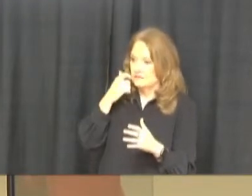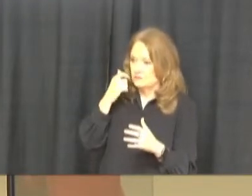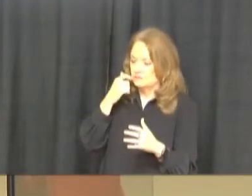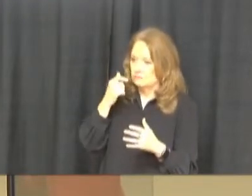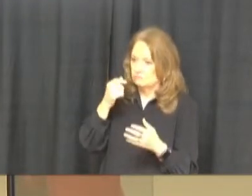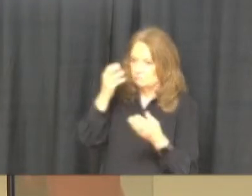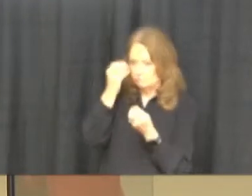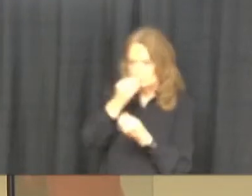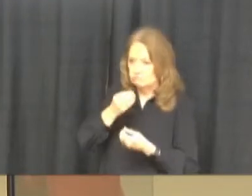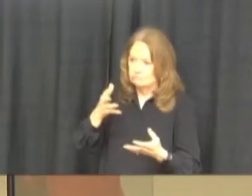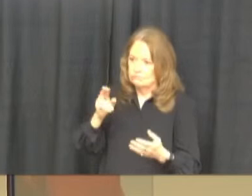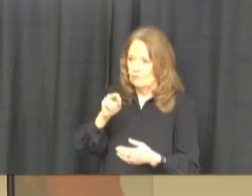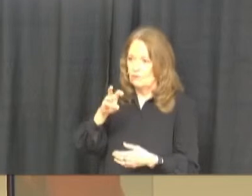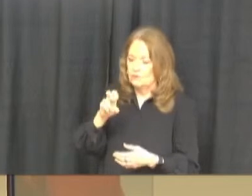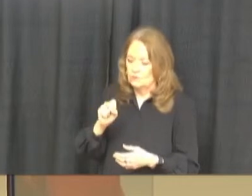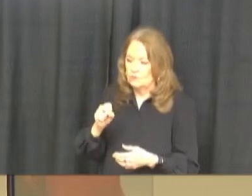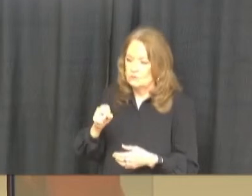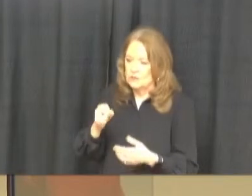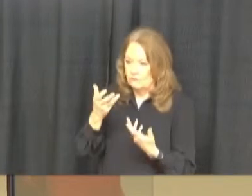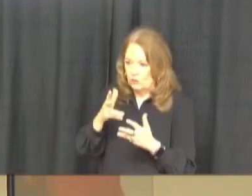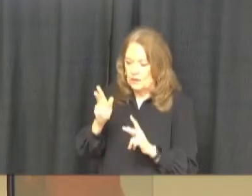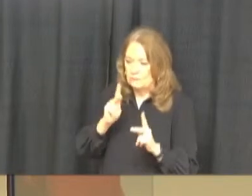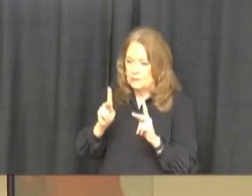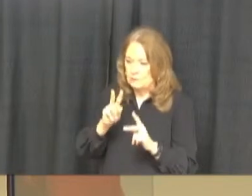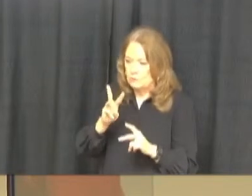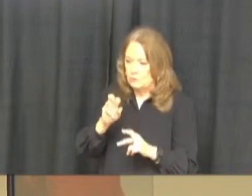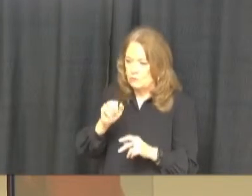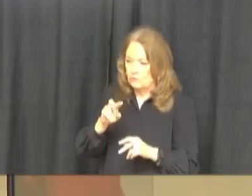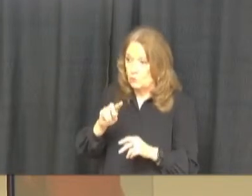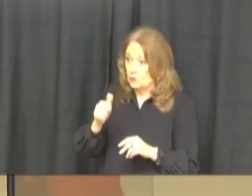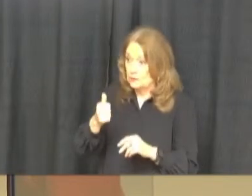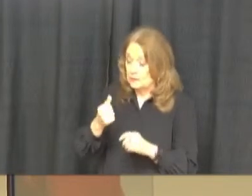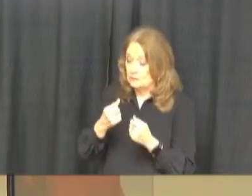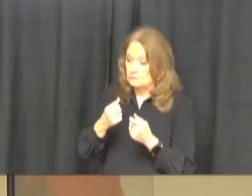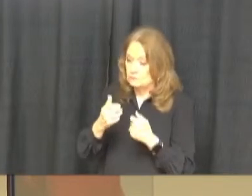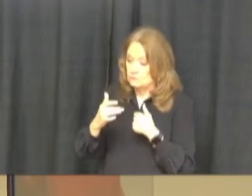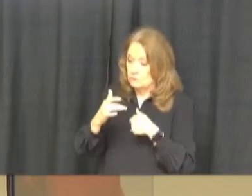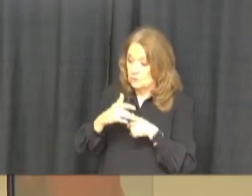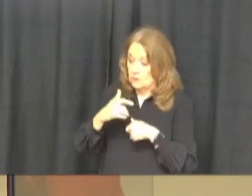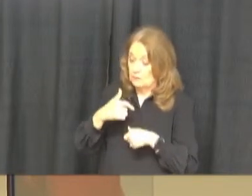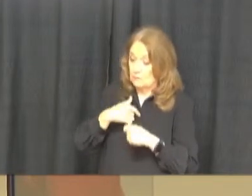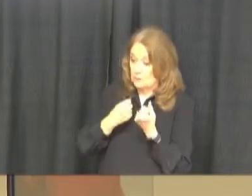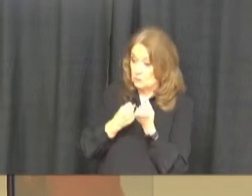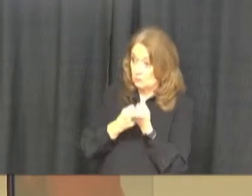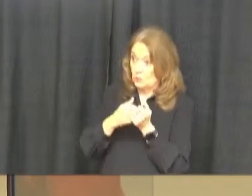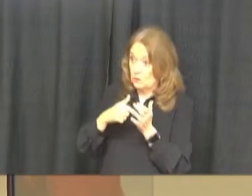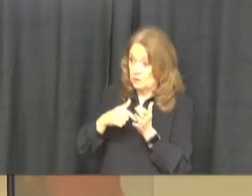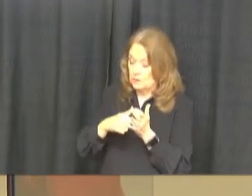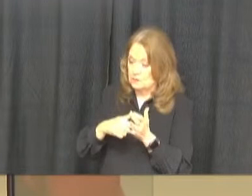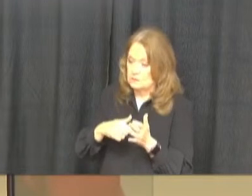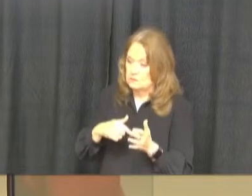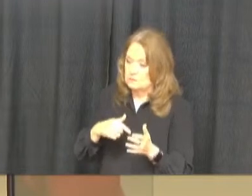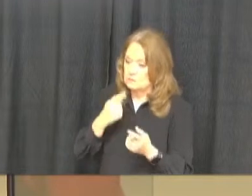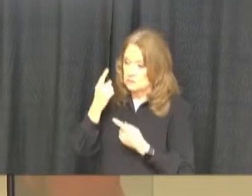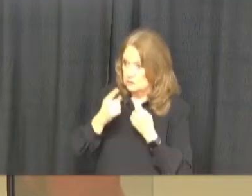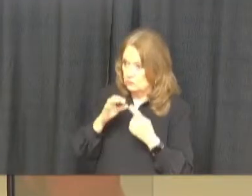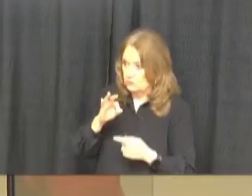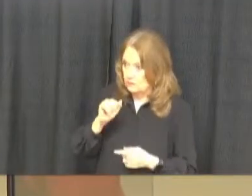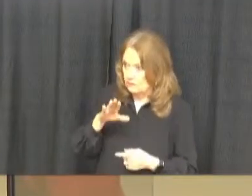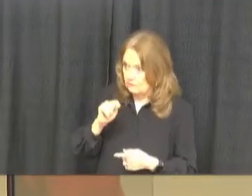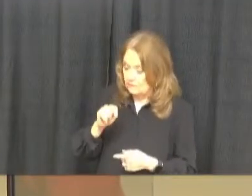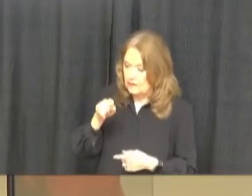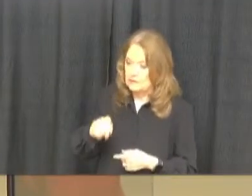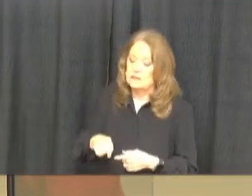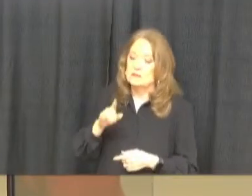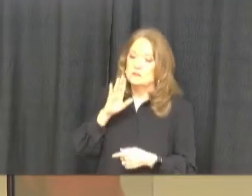I've already had individuals from Ward 10 reach out to me in support of this, especially taking in consideration the fact that these are